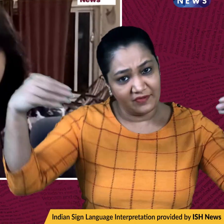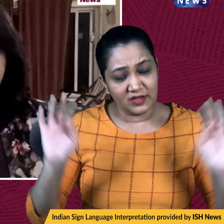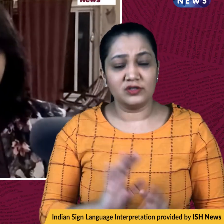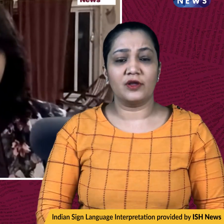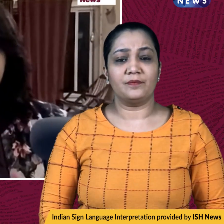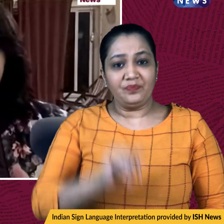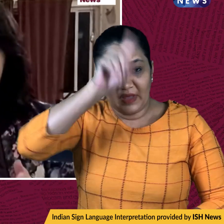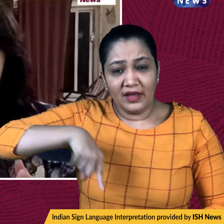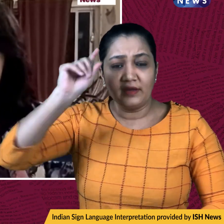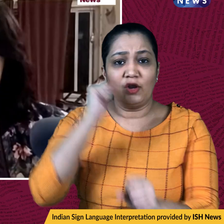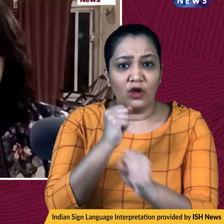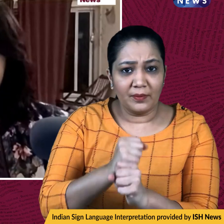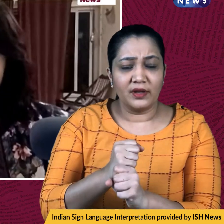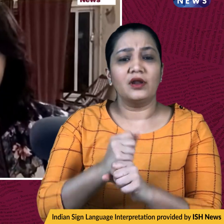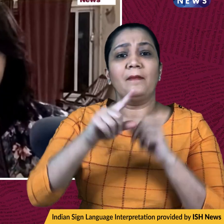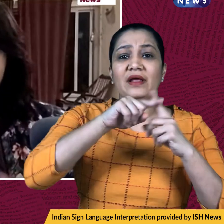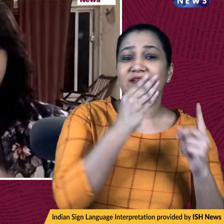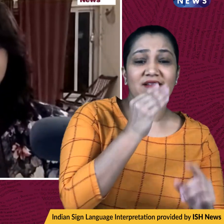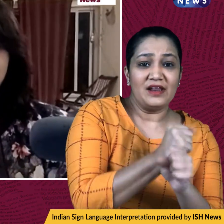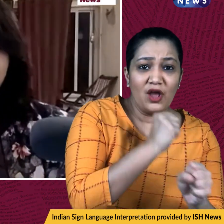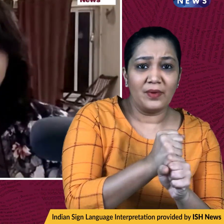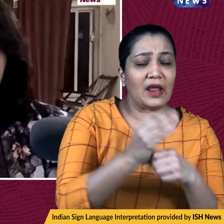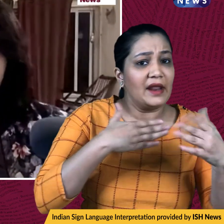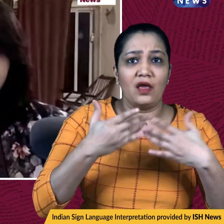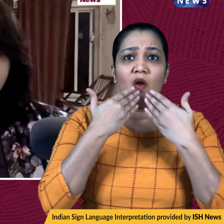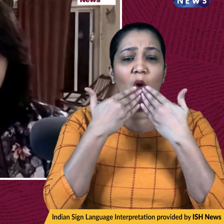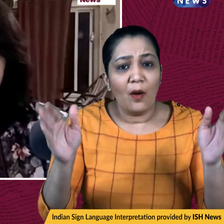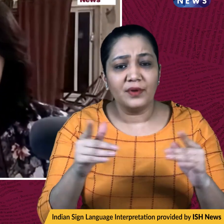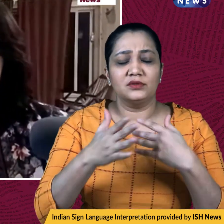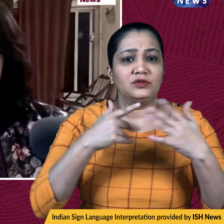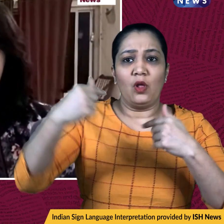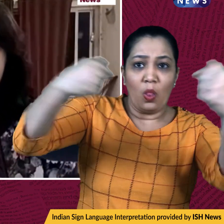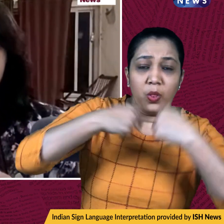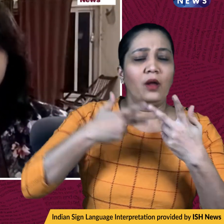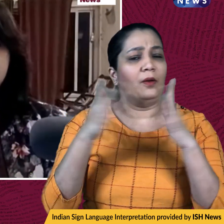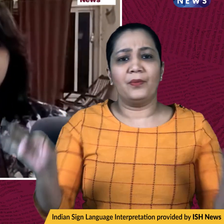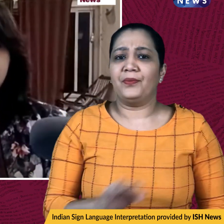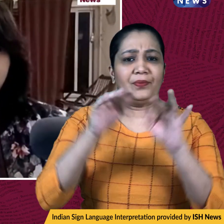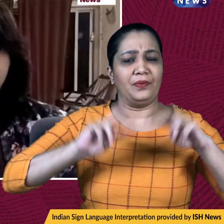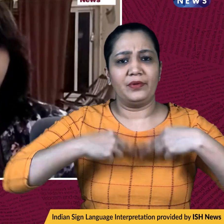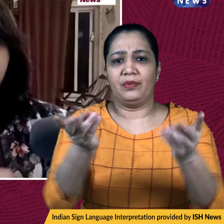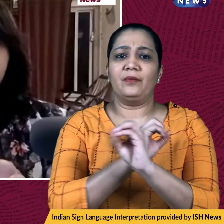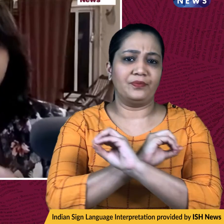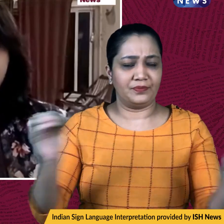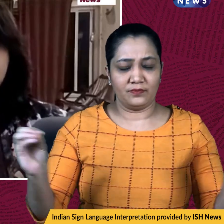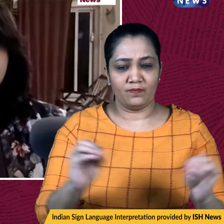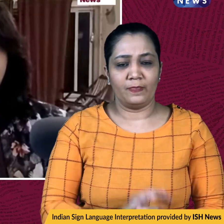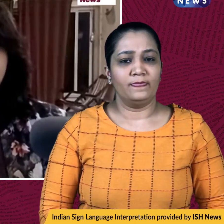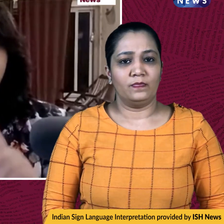the Indian government nor the Israeli government has admitted to any of these allegations. There has been no response so far